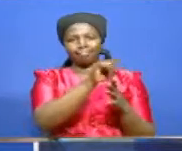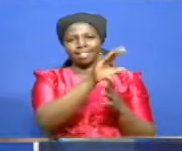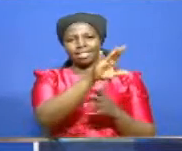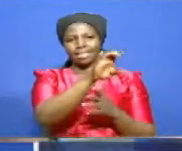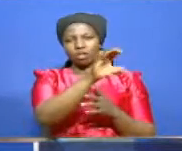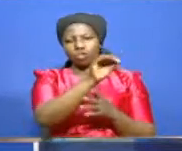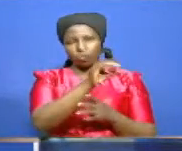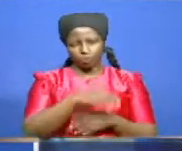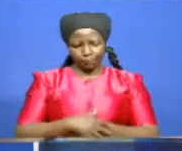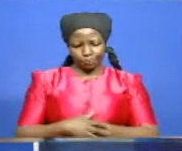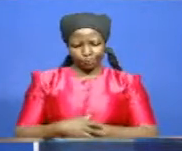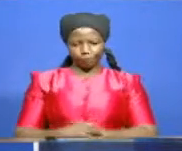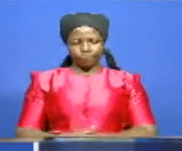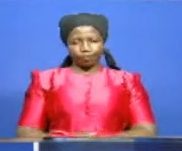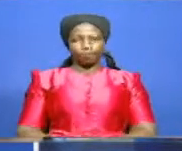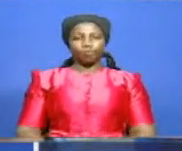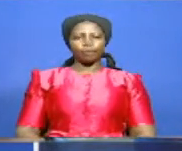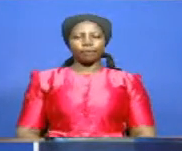Yeri, Channel One News.